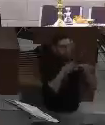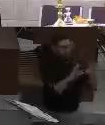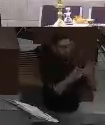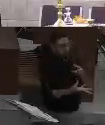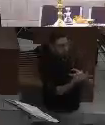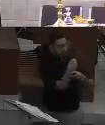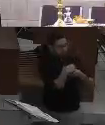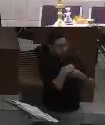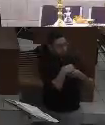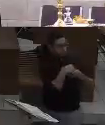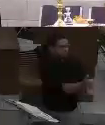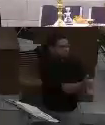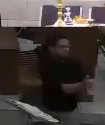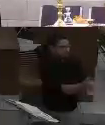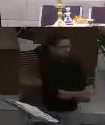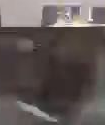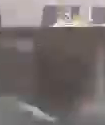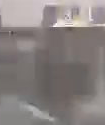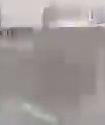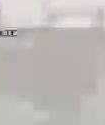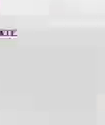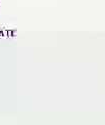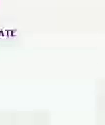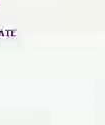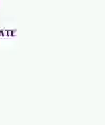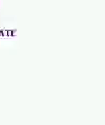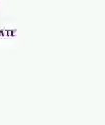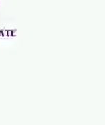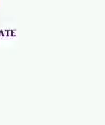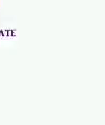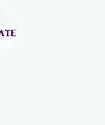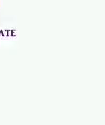this faith. In the name of God, our Creator, Jesus Christ.